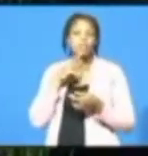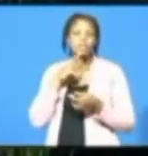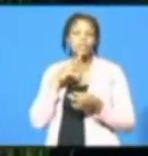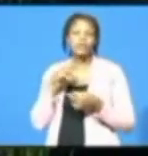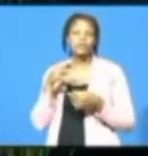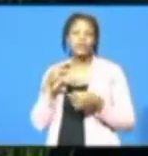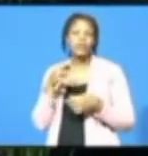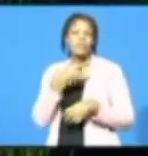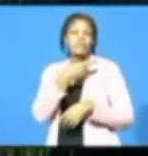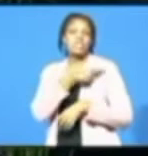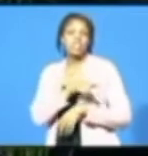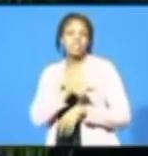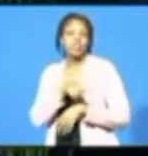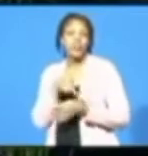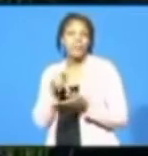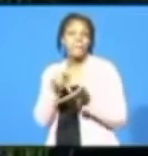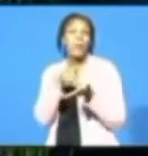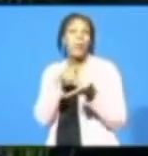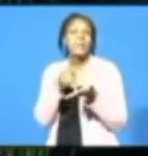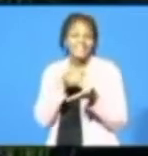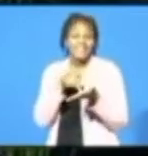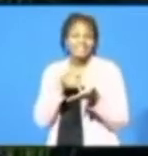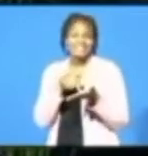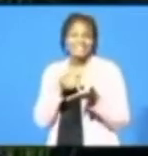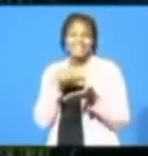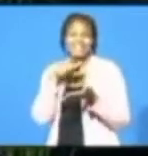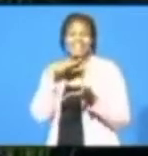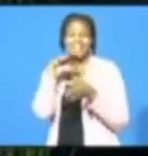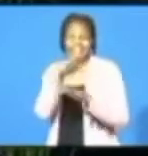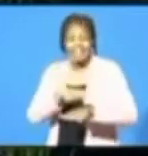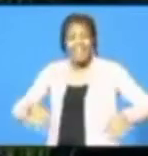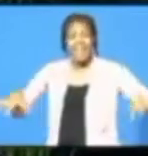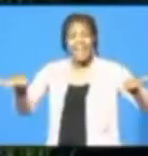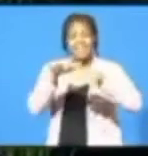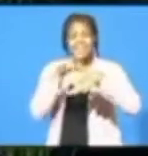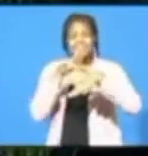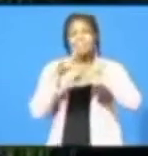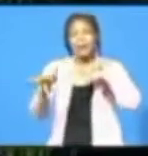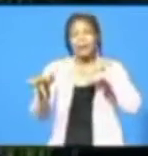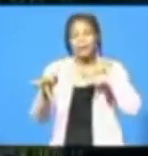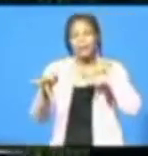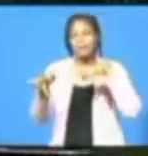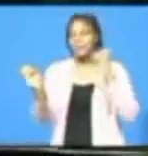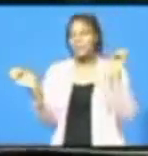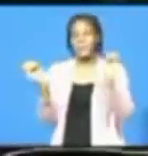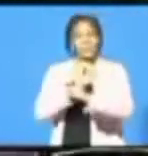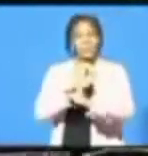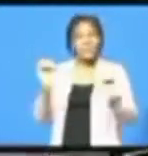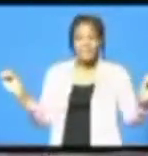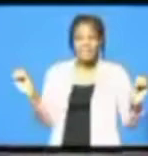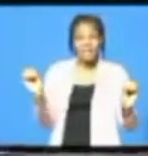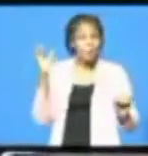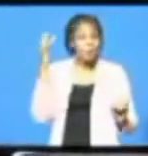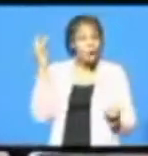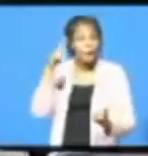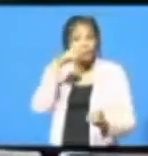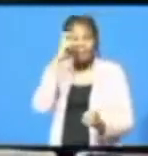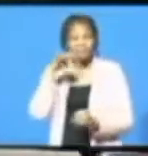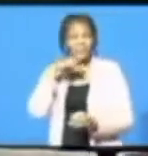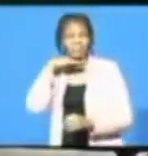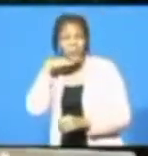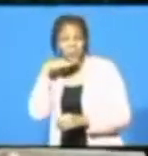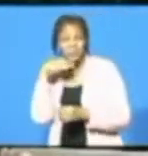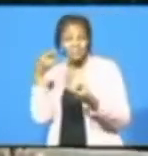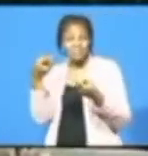are poison. The land is barren and desolate because of the pollution that